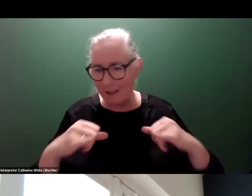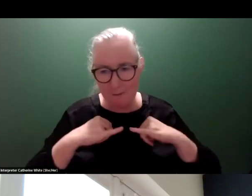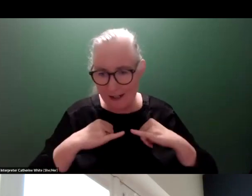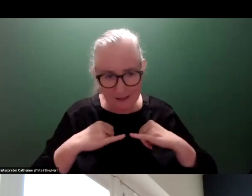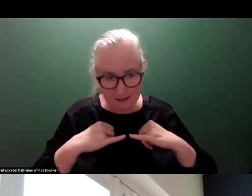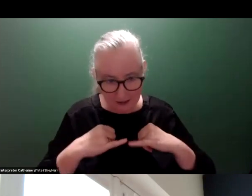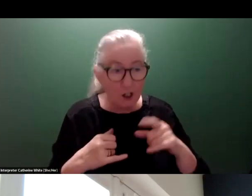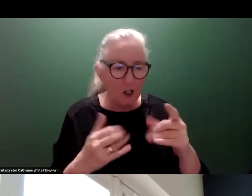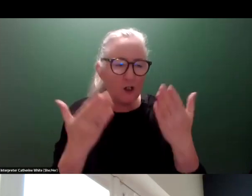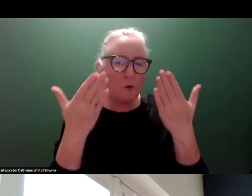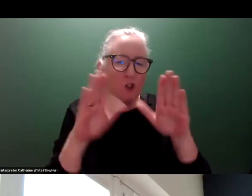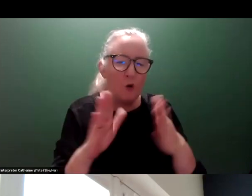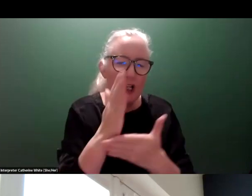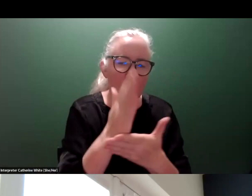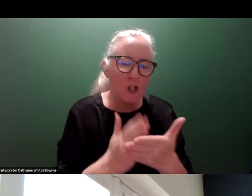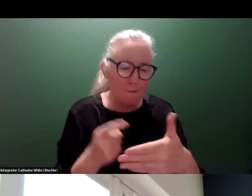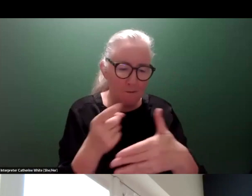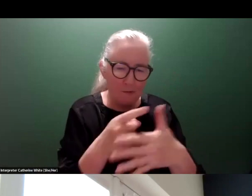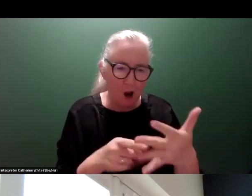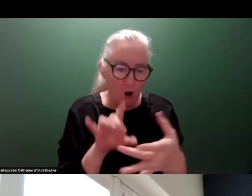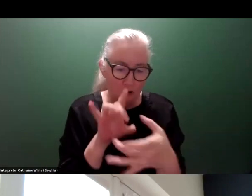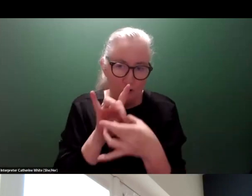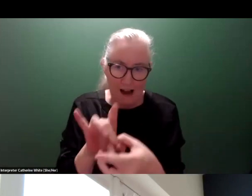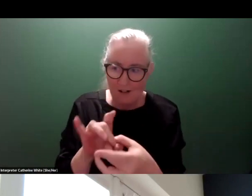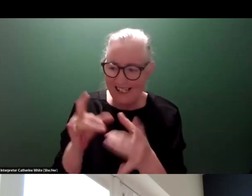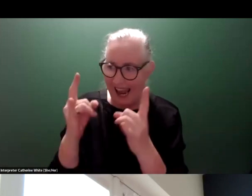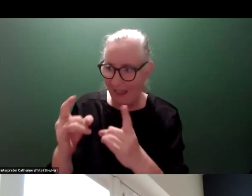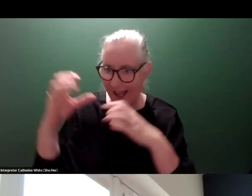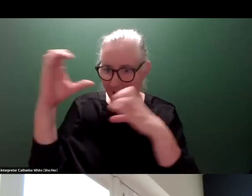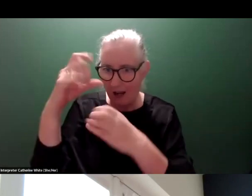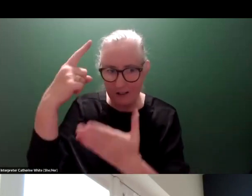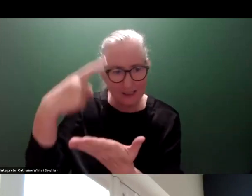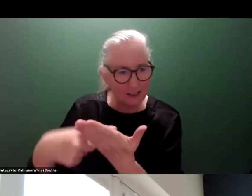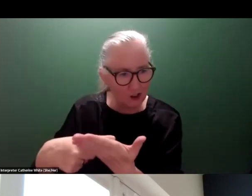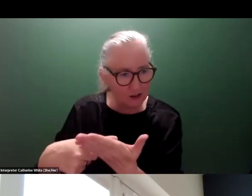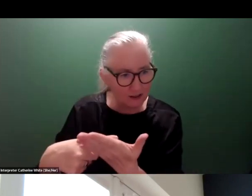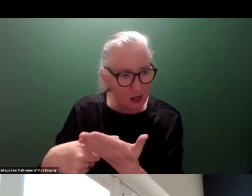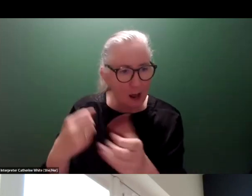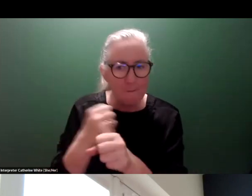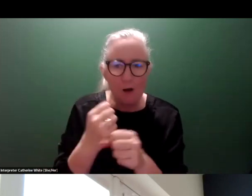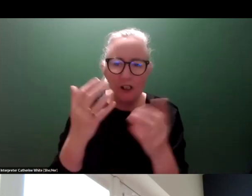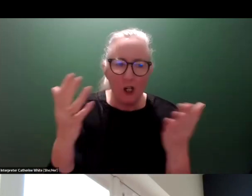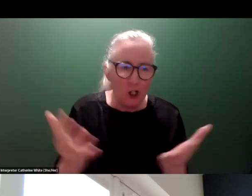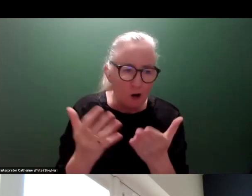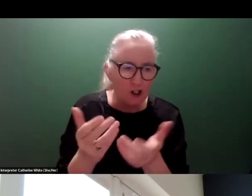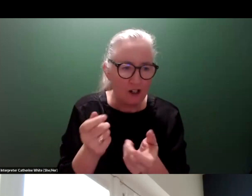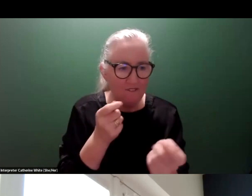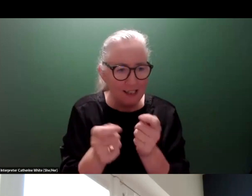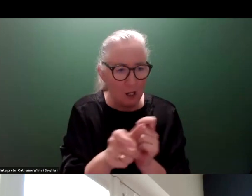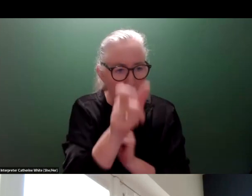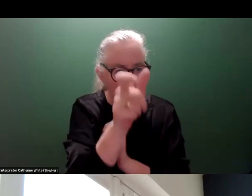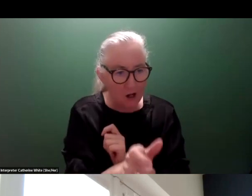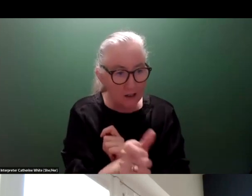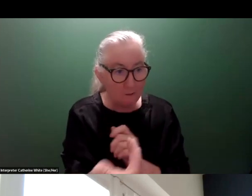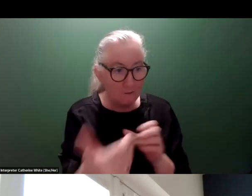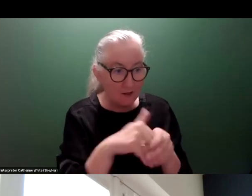we've highlighted some of the ones that are particularly relevant to healthcare decisions about encouraging and facilitating the person to